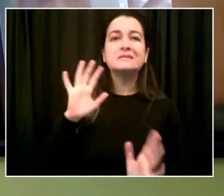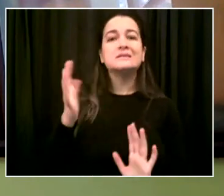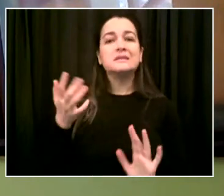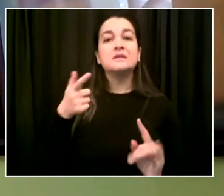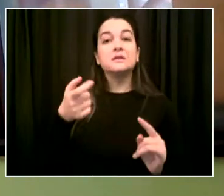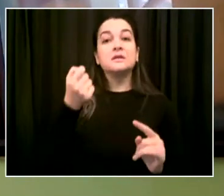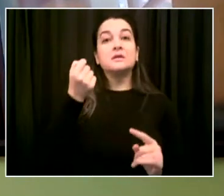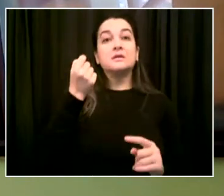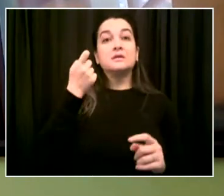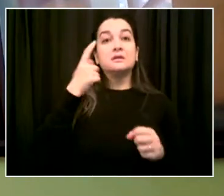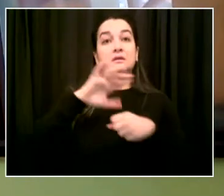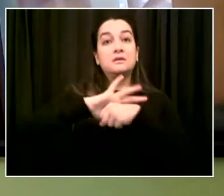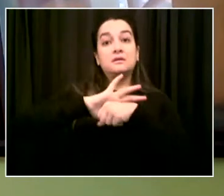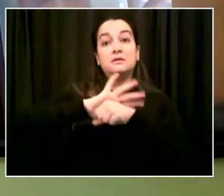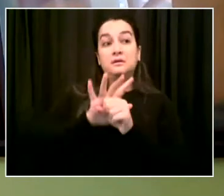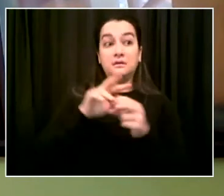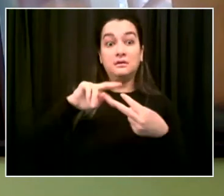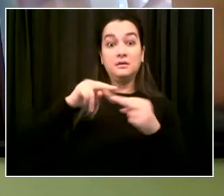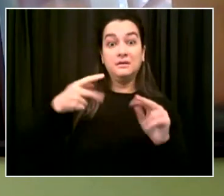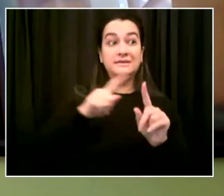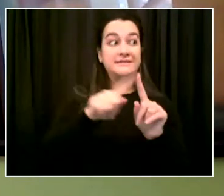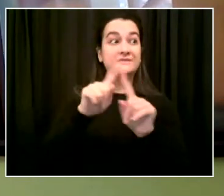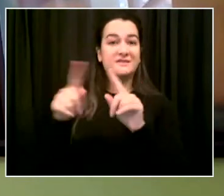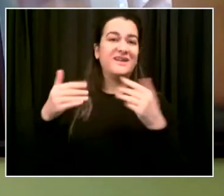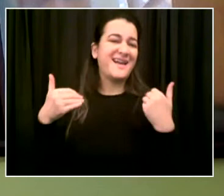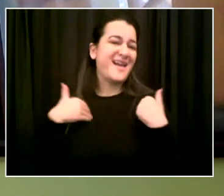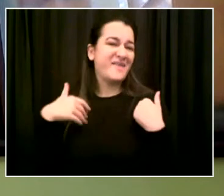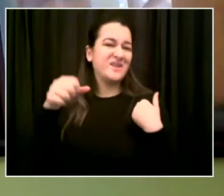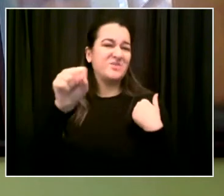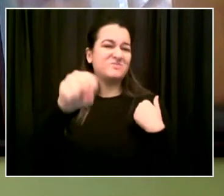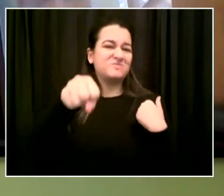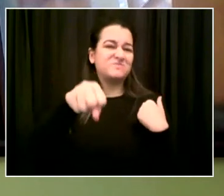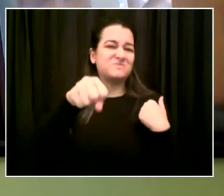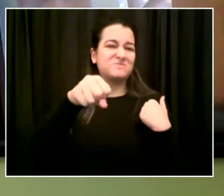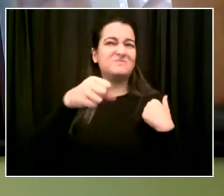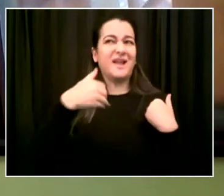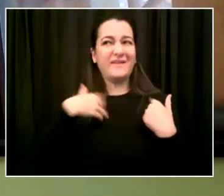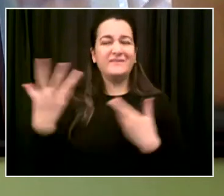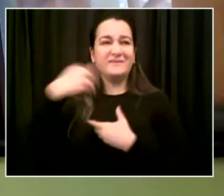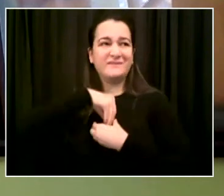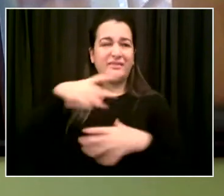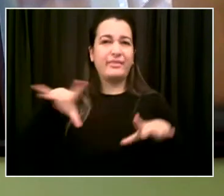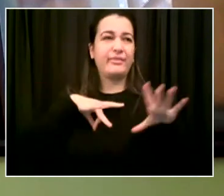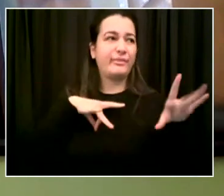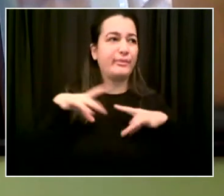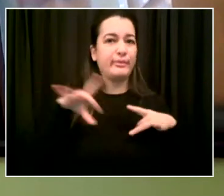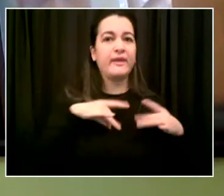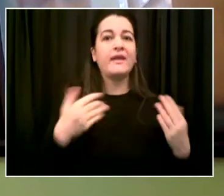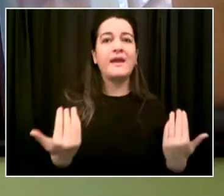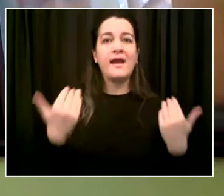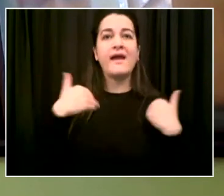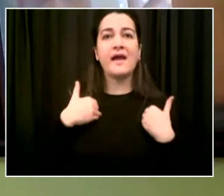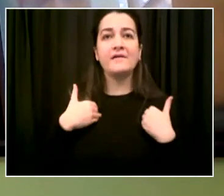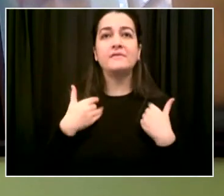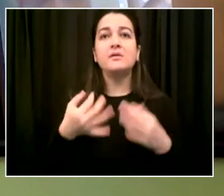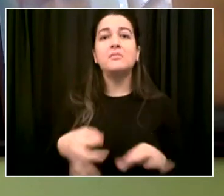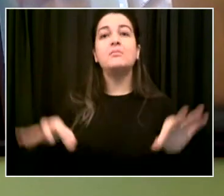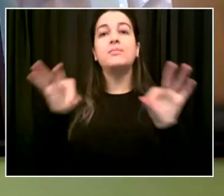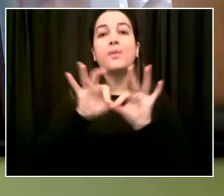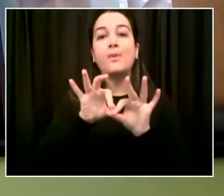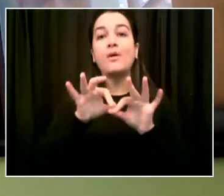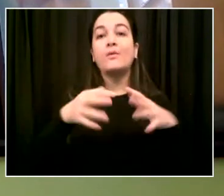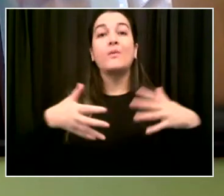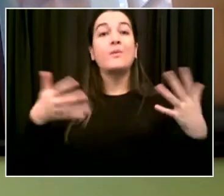talking so aggressively about the importance of all of these measures that we need to take. So I think, first of all, that's the safest assumption. Second is to actually get